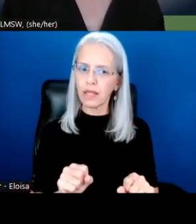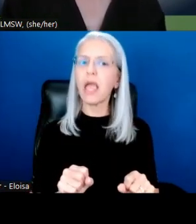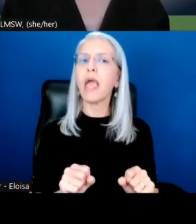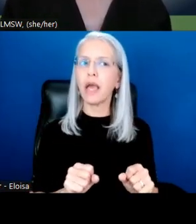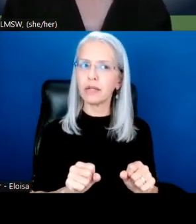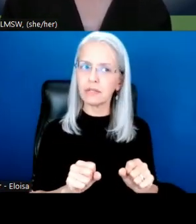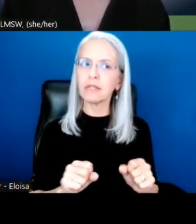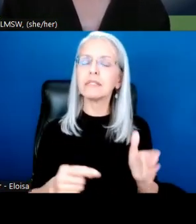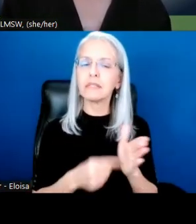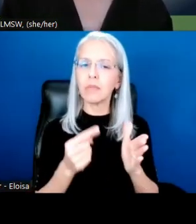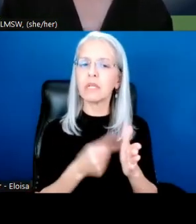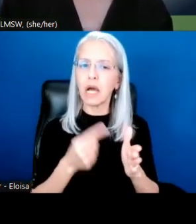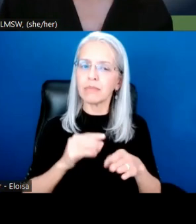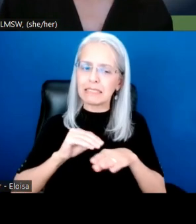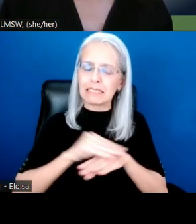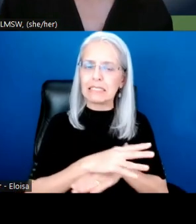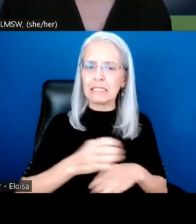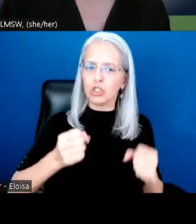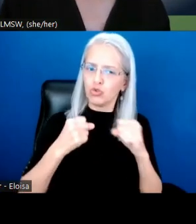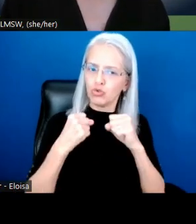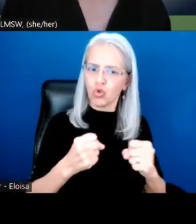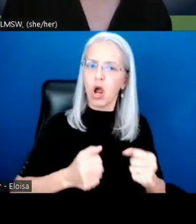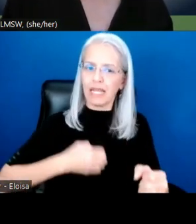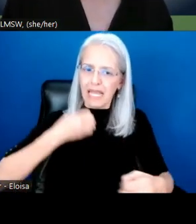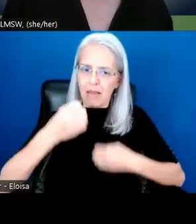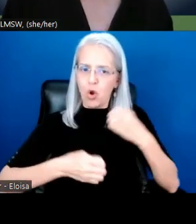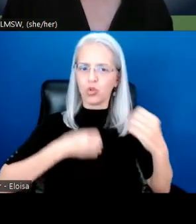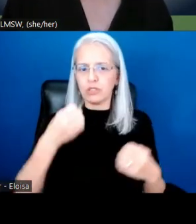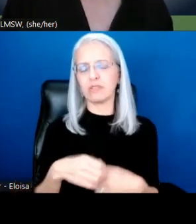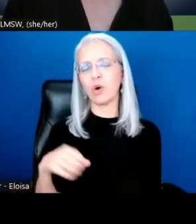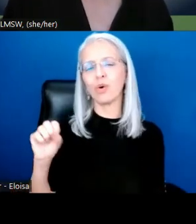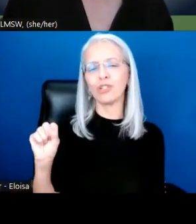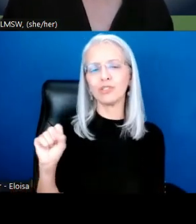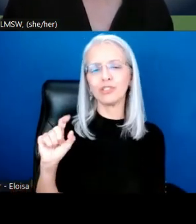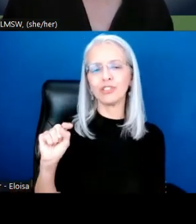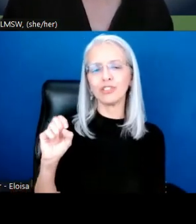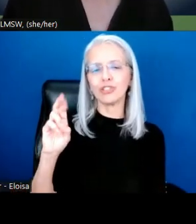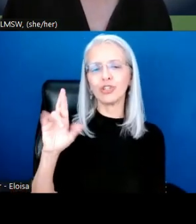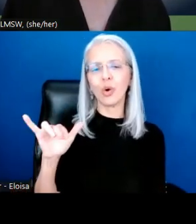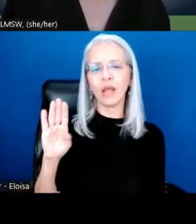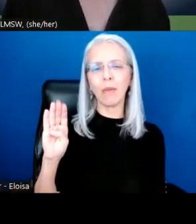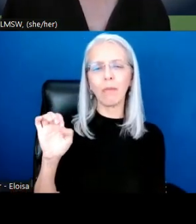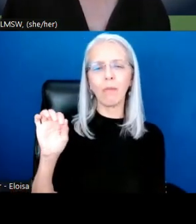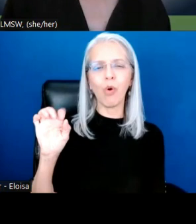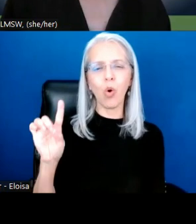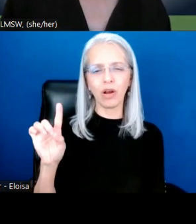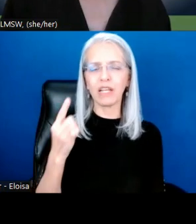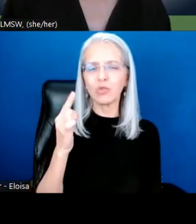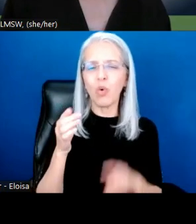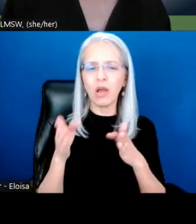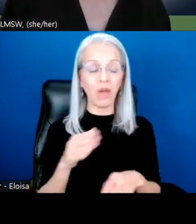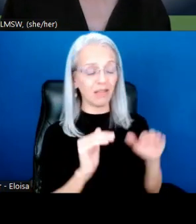emotions. So storyboarding is definitely one way of having kiddos tell